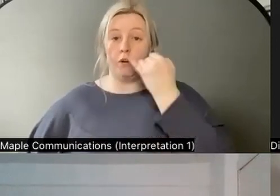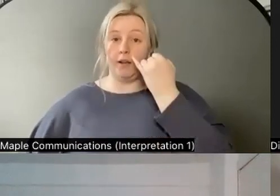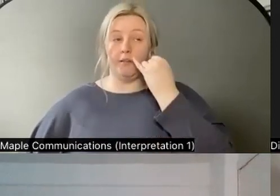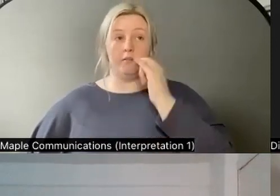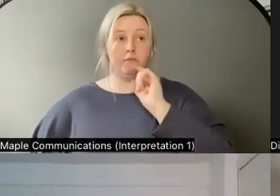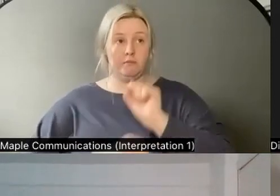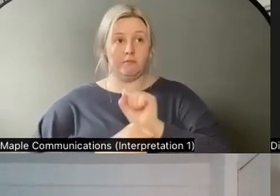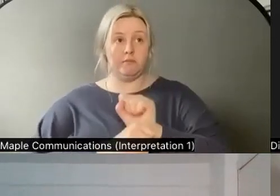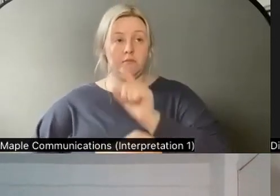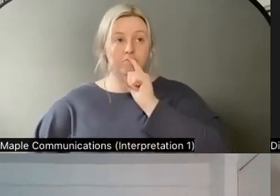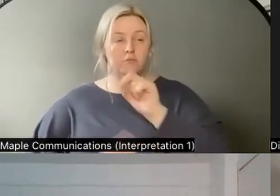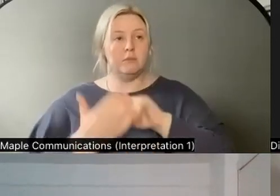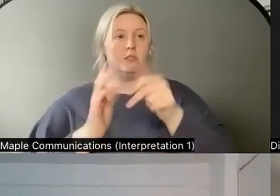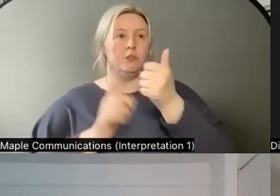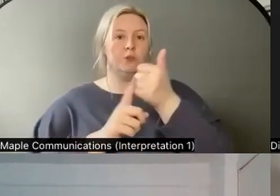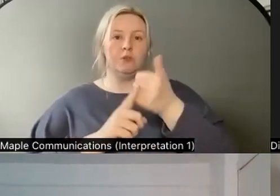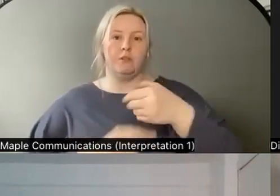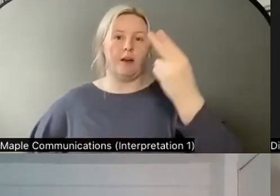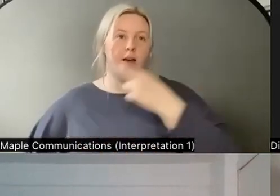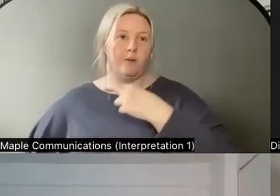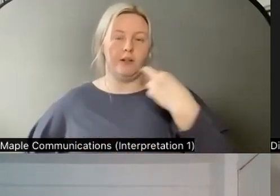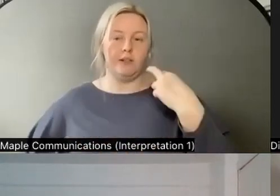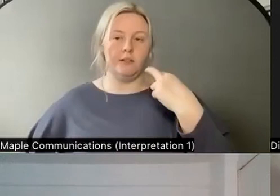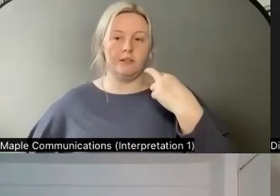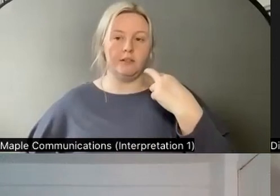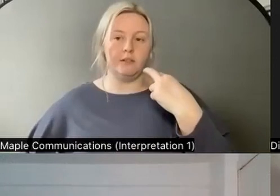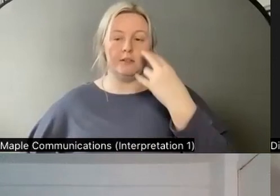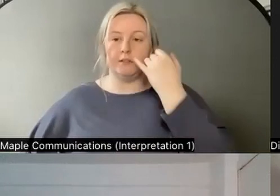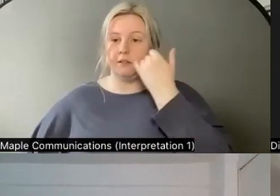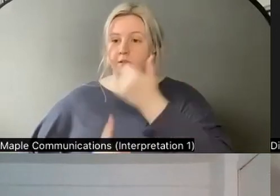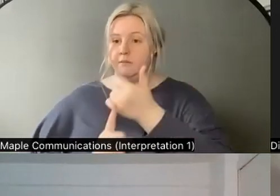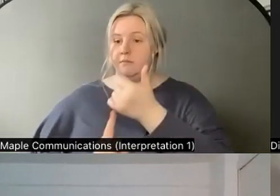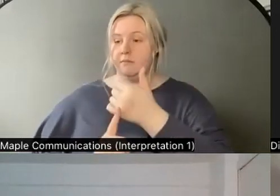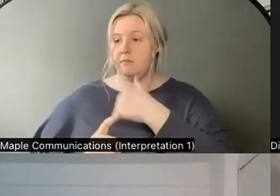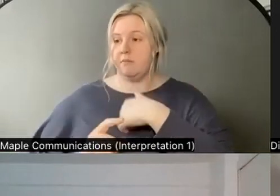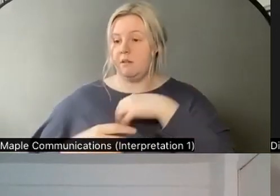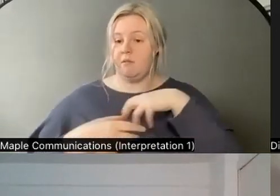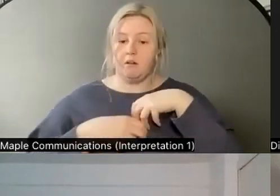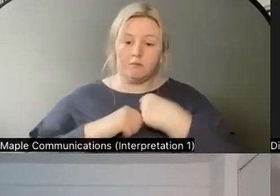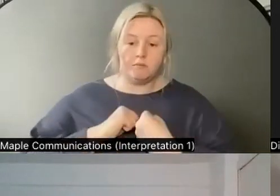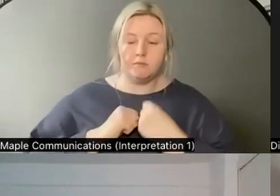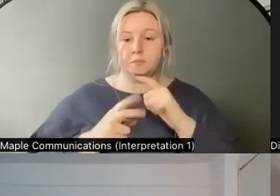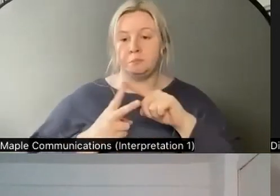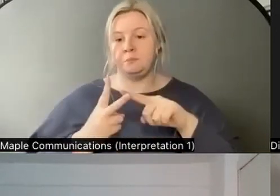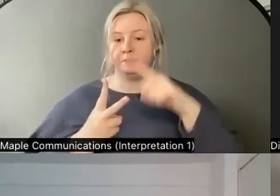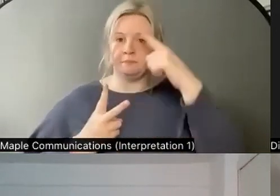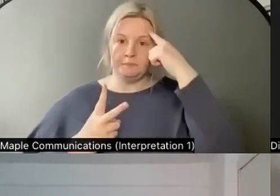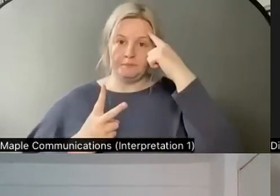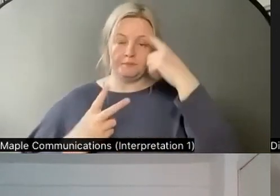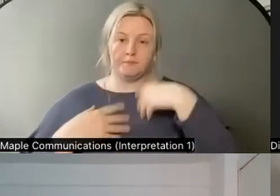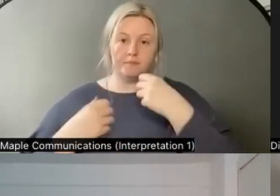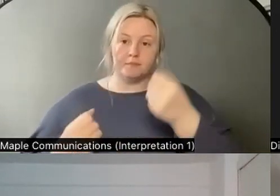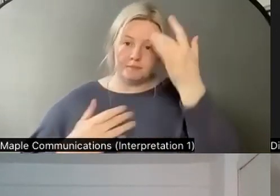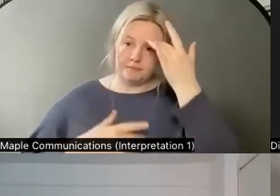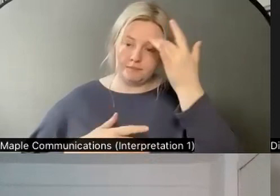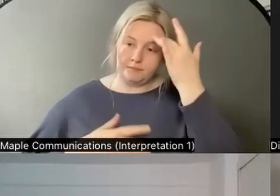I'm too high risk because apparently if you have a broken heart or mental illness, you also